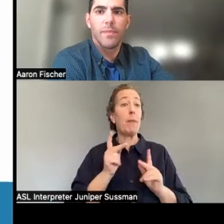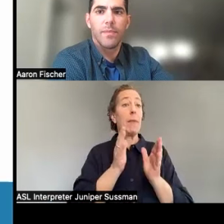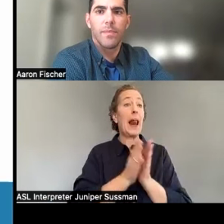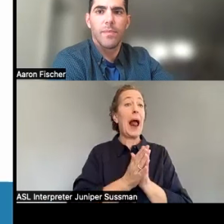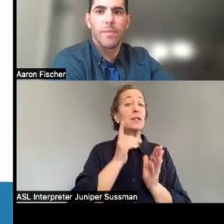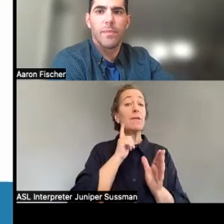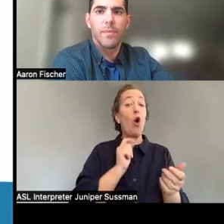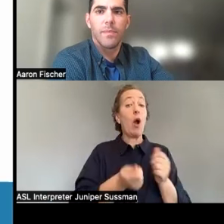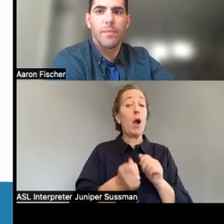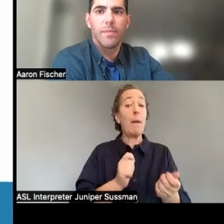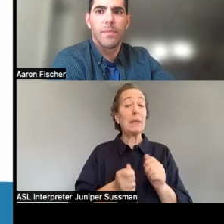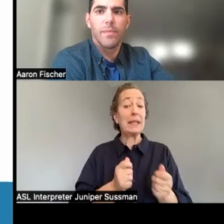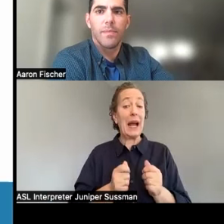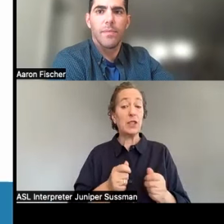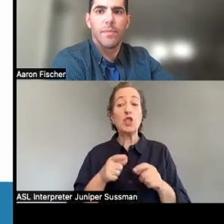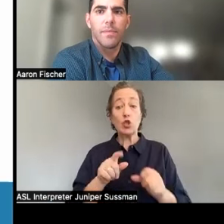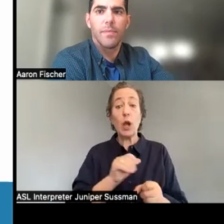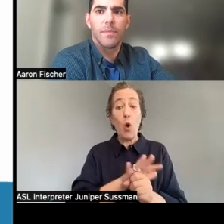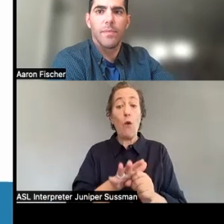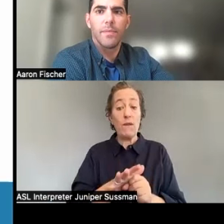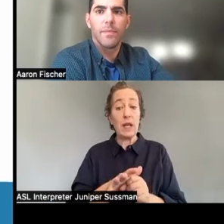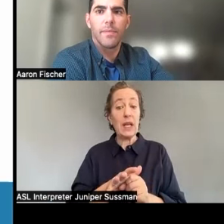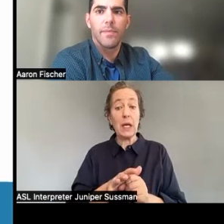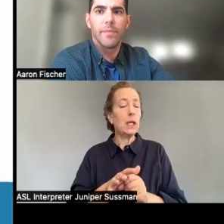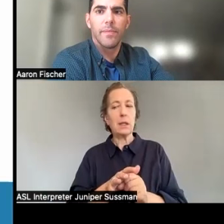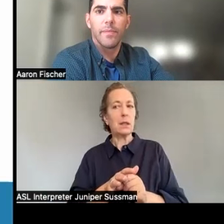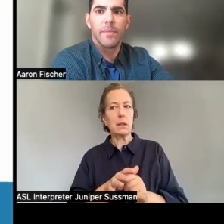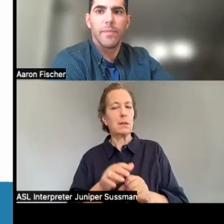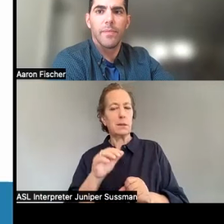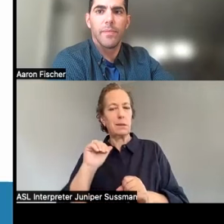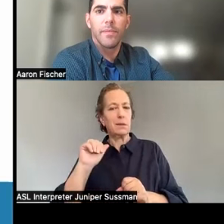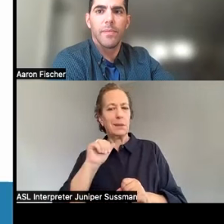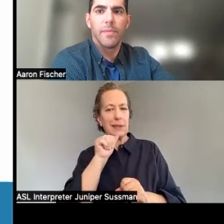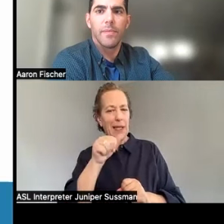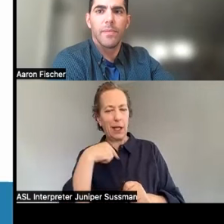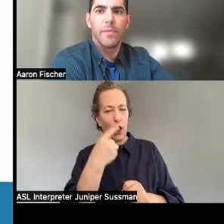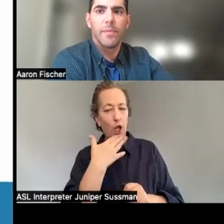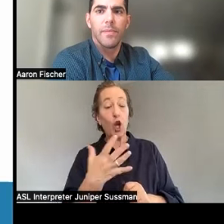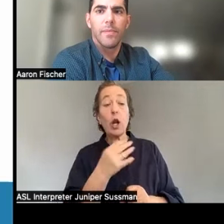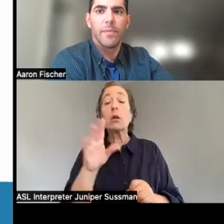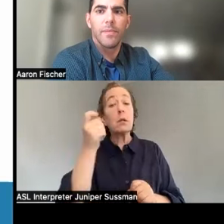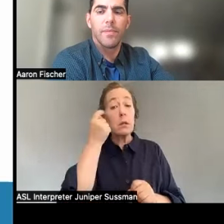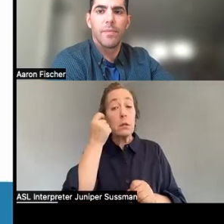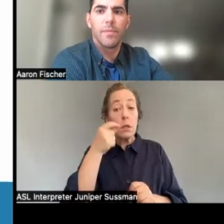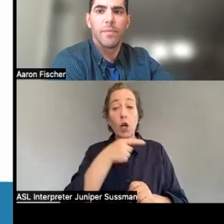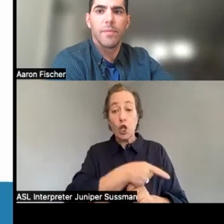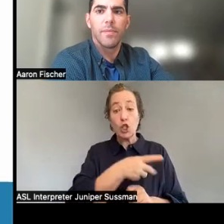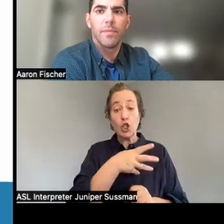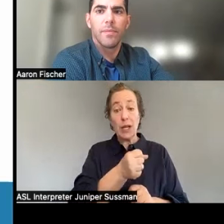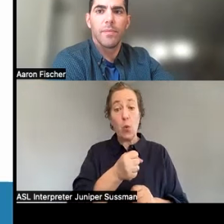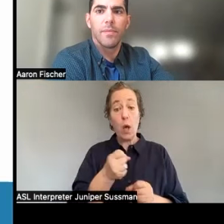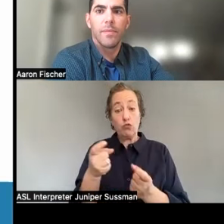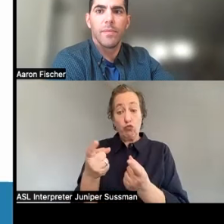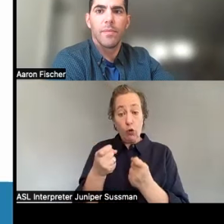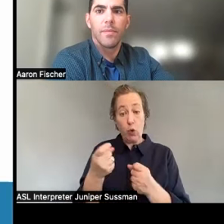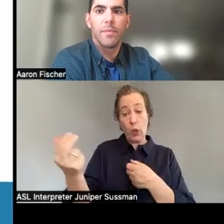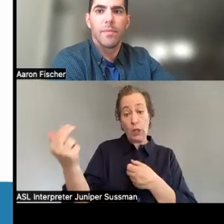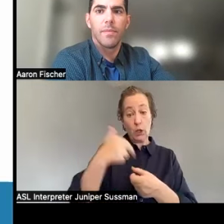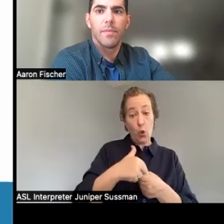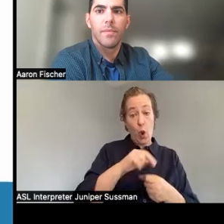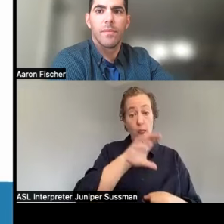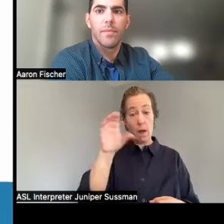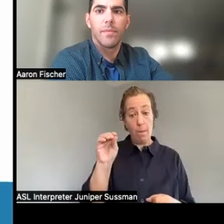pandemic. And although she was heavily recruited to join the company and exceeded her goals prior to her diagnosis, Lucia